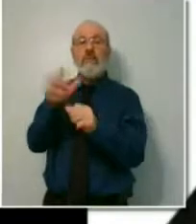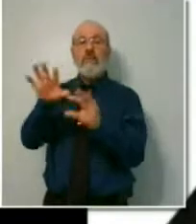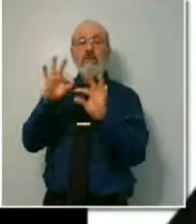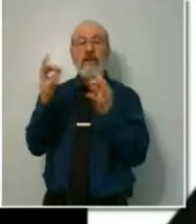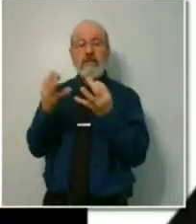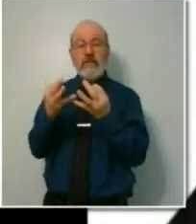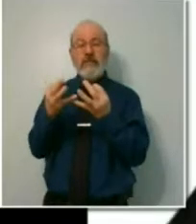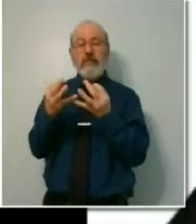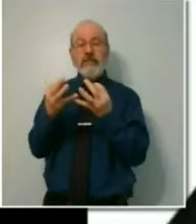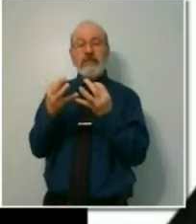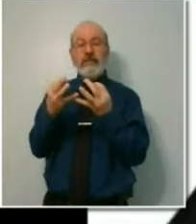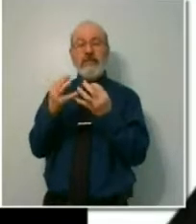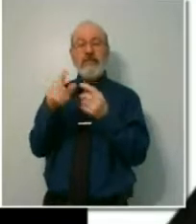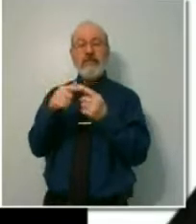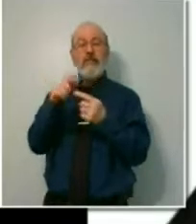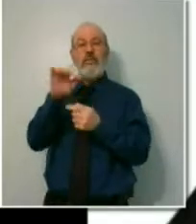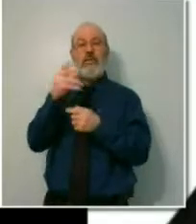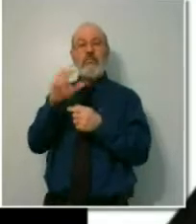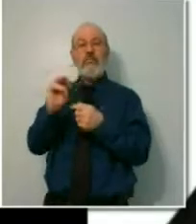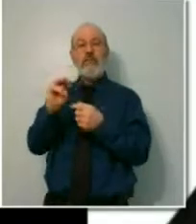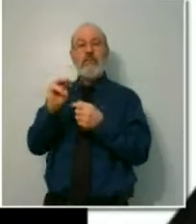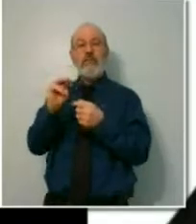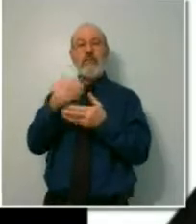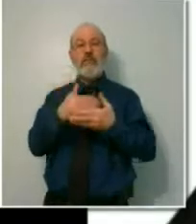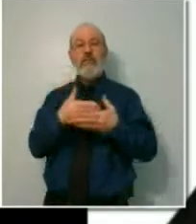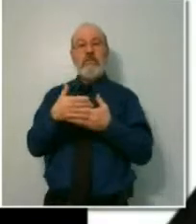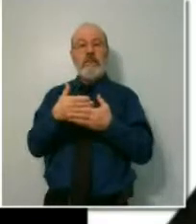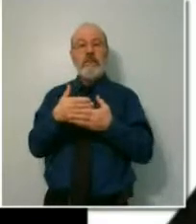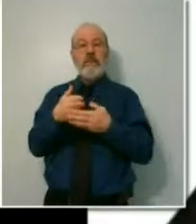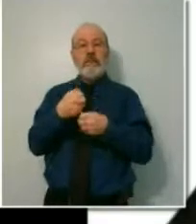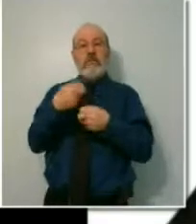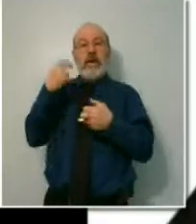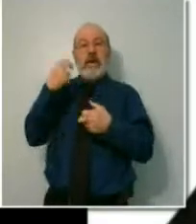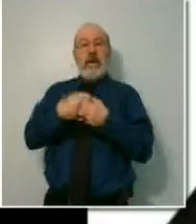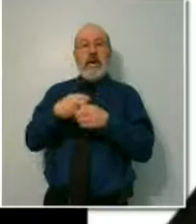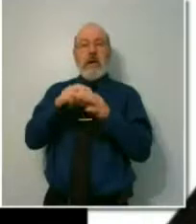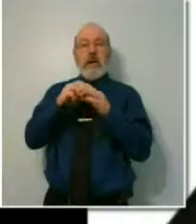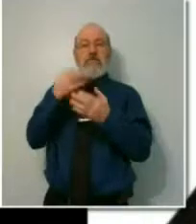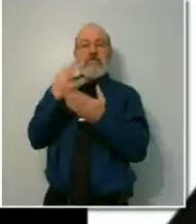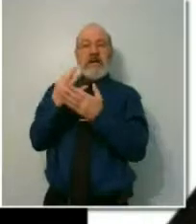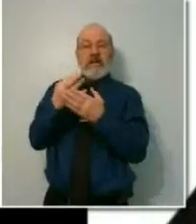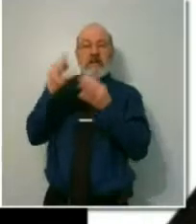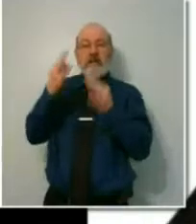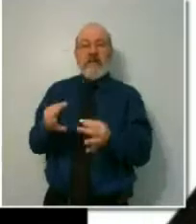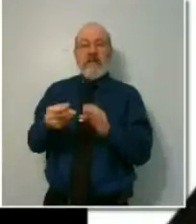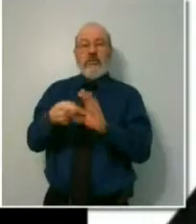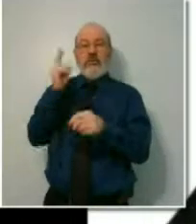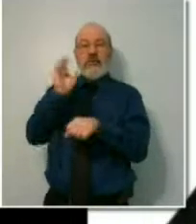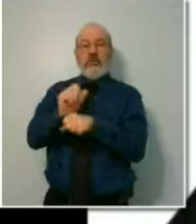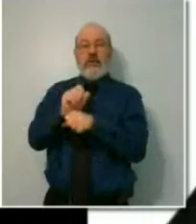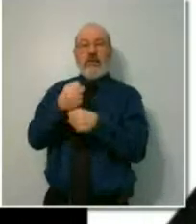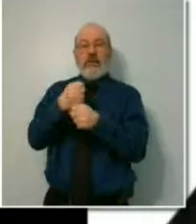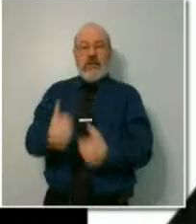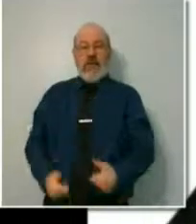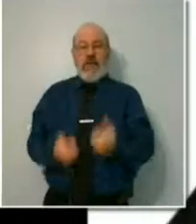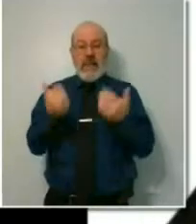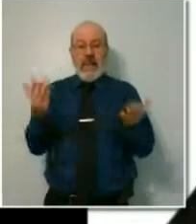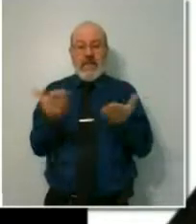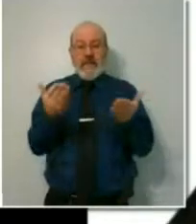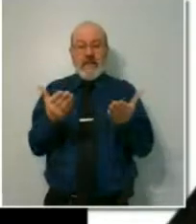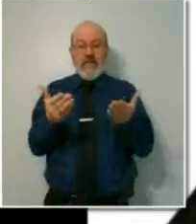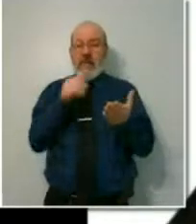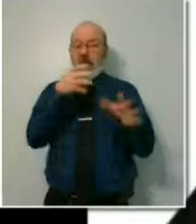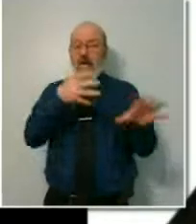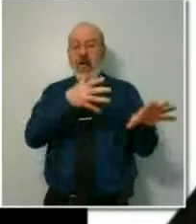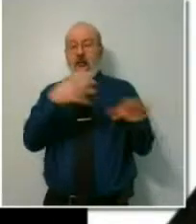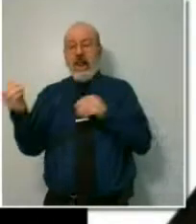When Leshem was a baby, they made hard financial decisions about quitting jobs and making a life here instead of leaving